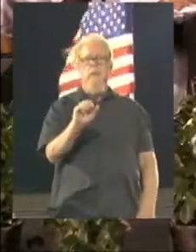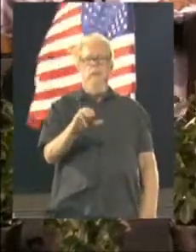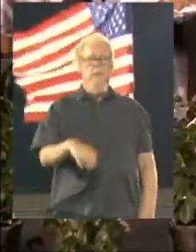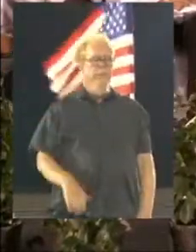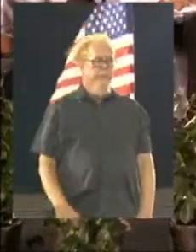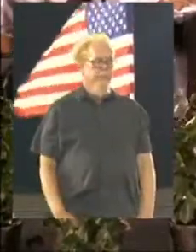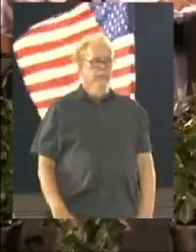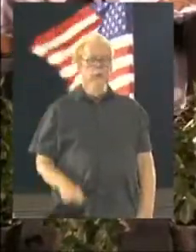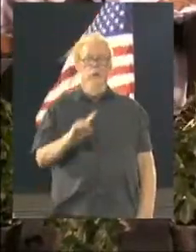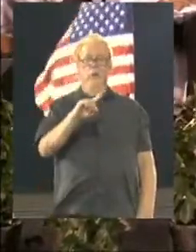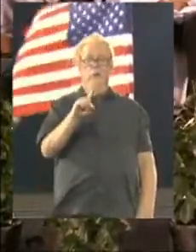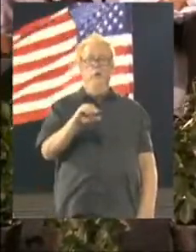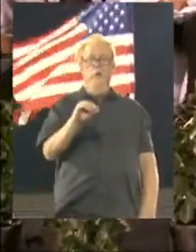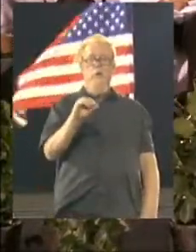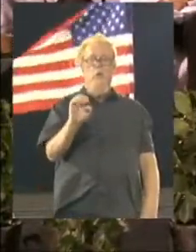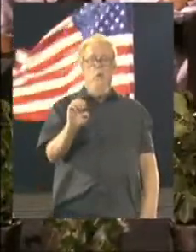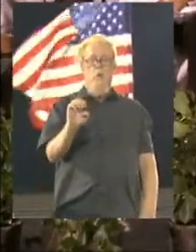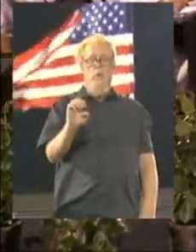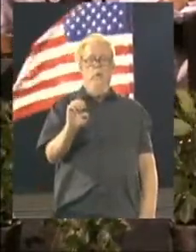Zoe